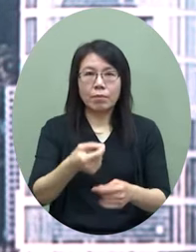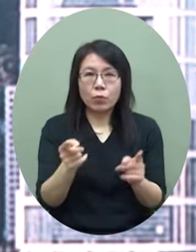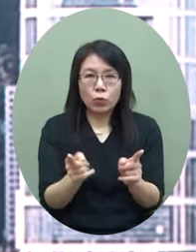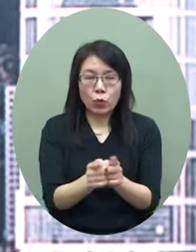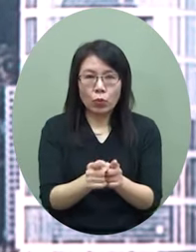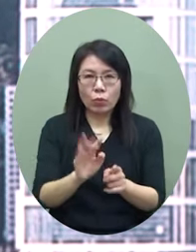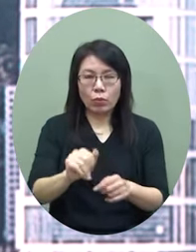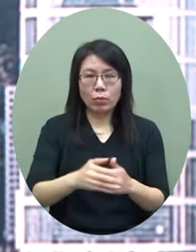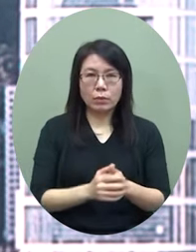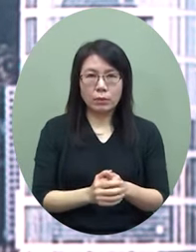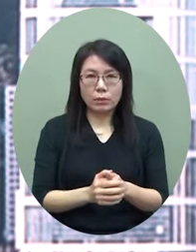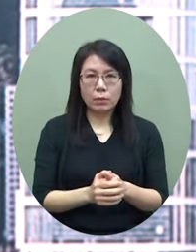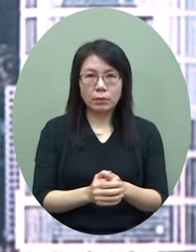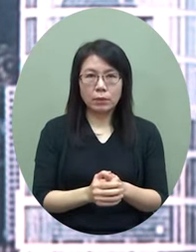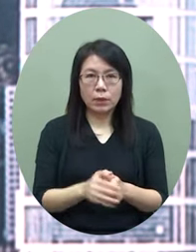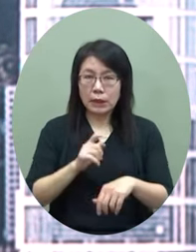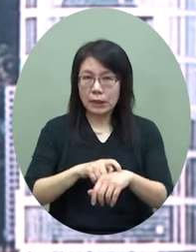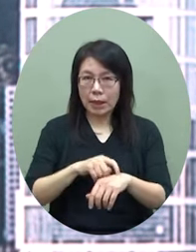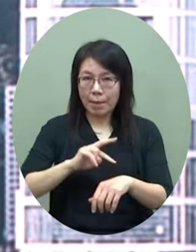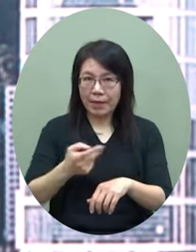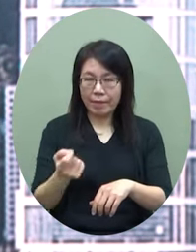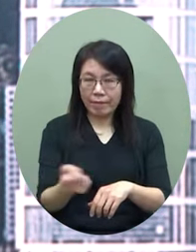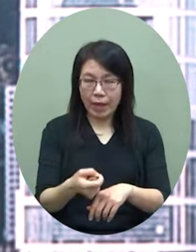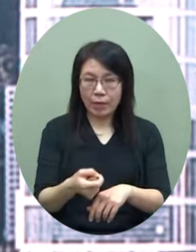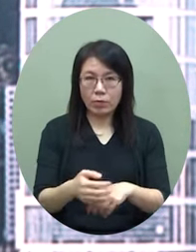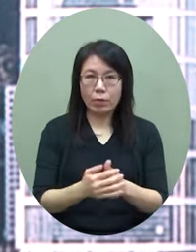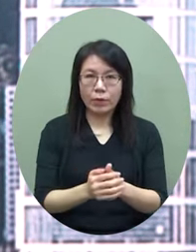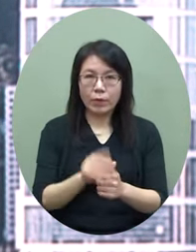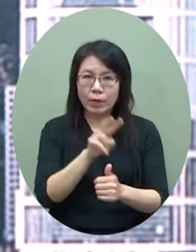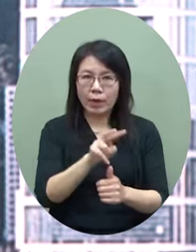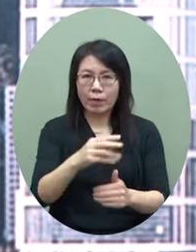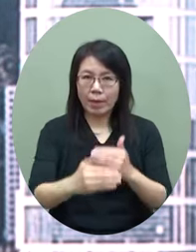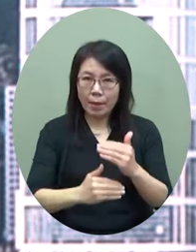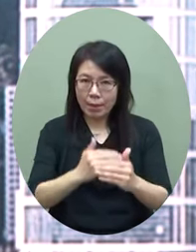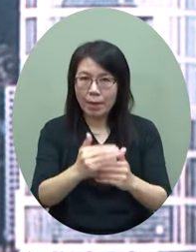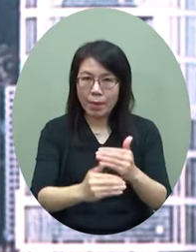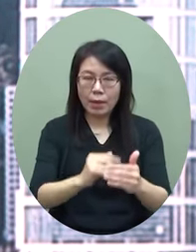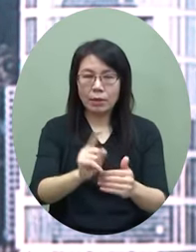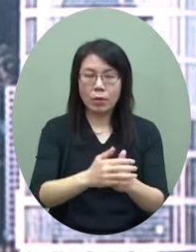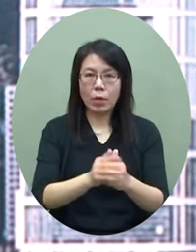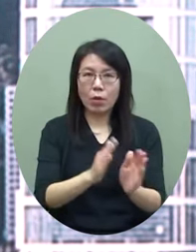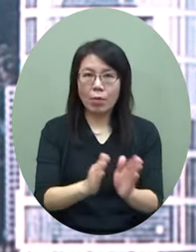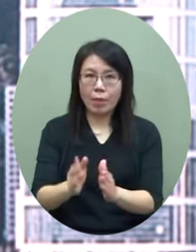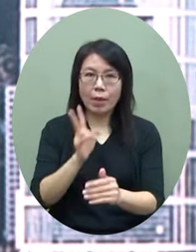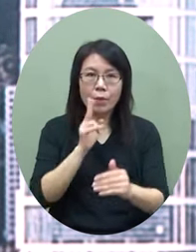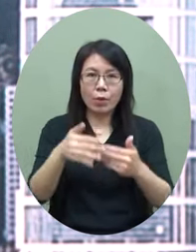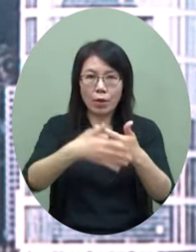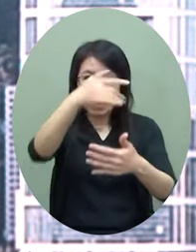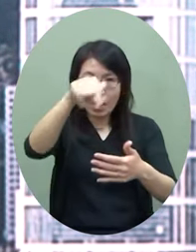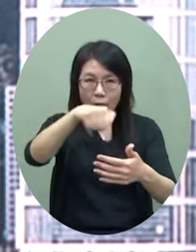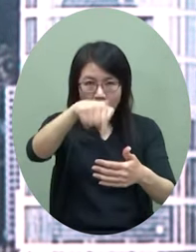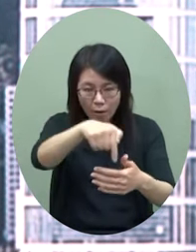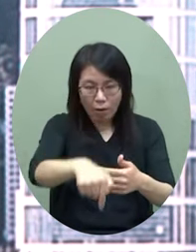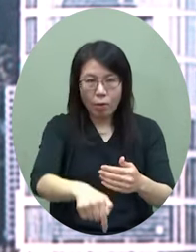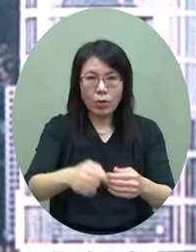each of the steps in the procedurefrom arranging them to come down to testingto collating the specimens